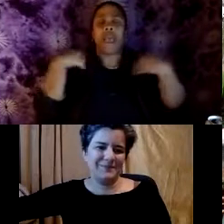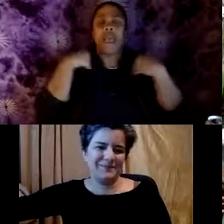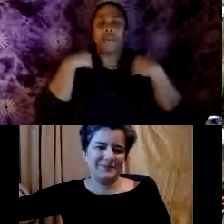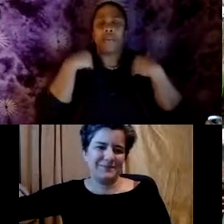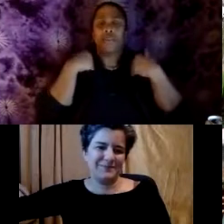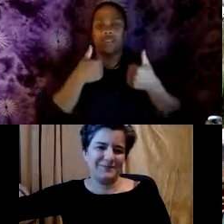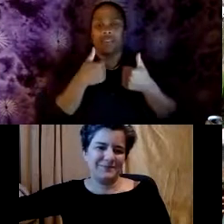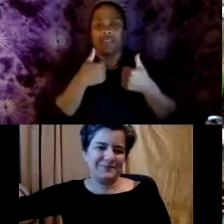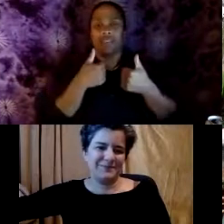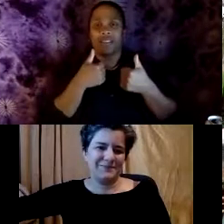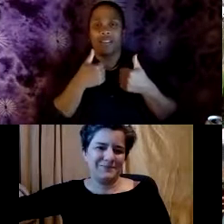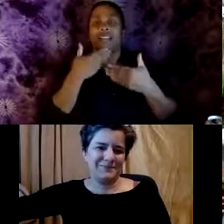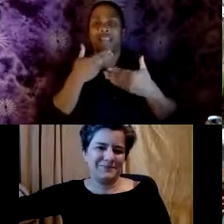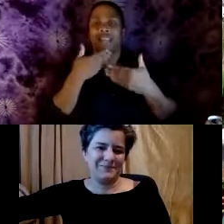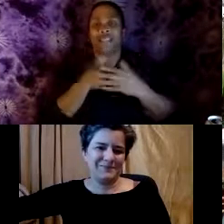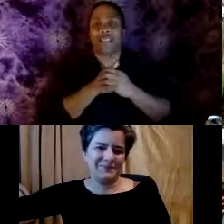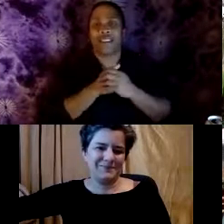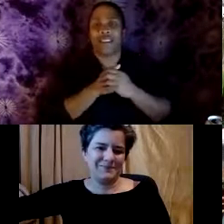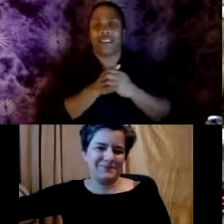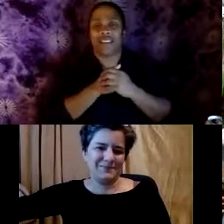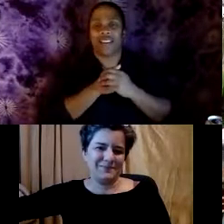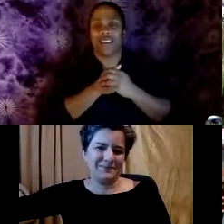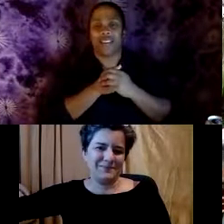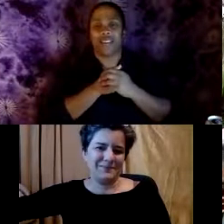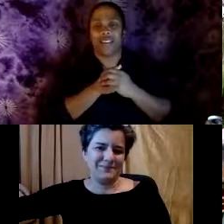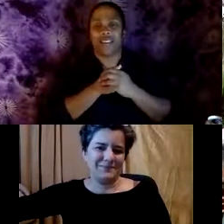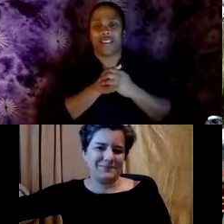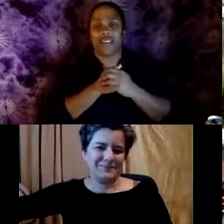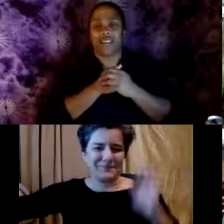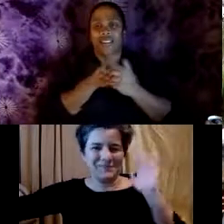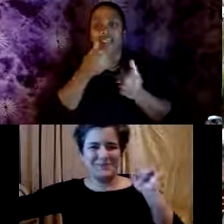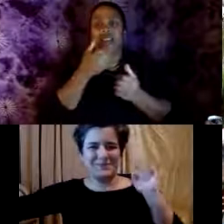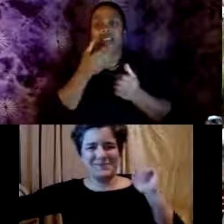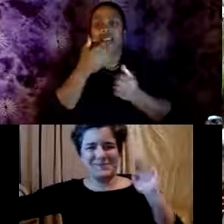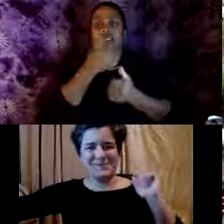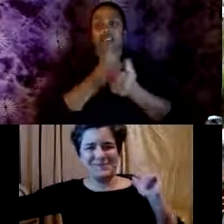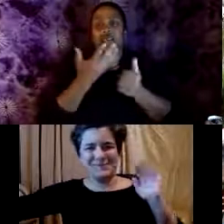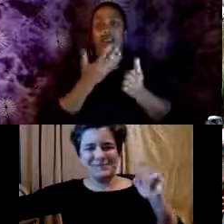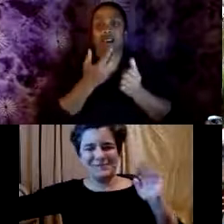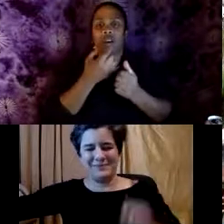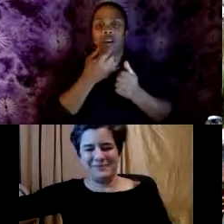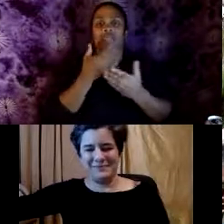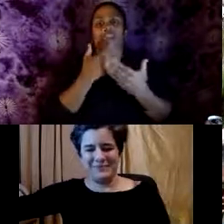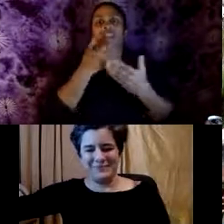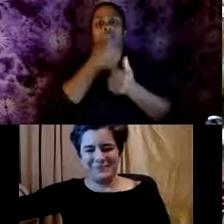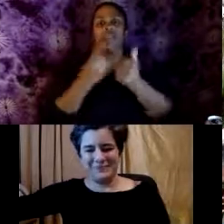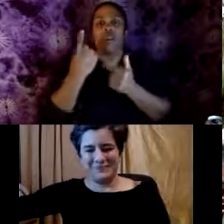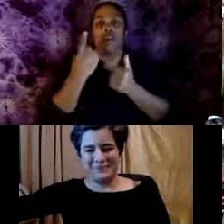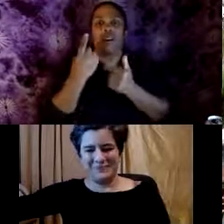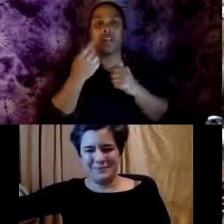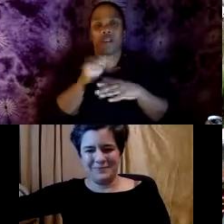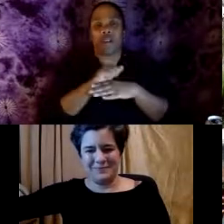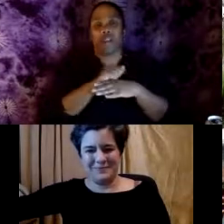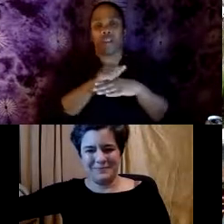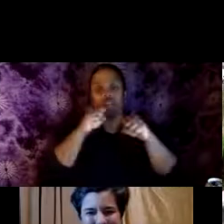great. Lovely to have them here again. Yeah, thanks everyone. Yeah, good night. Thank you. Thank you. And practitioners hang out and we'll